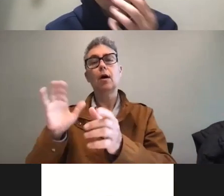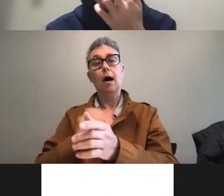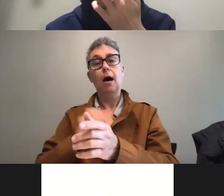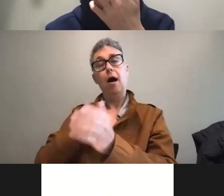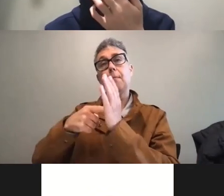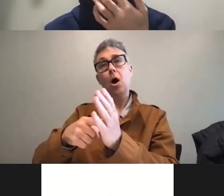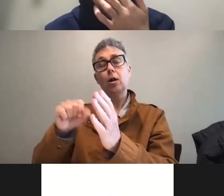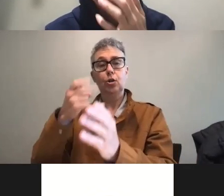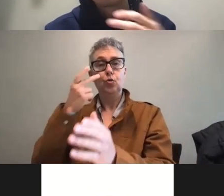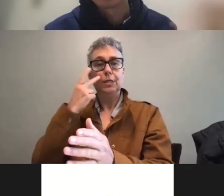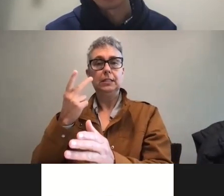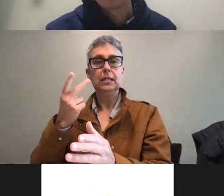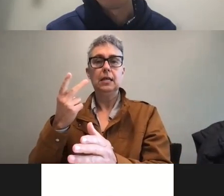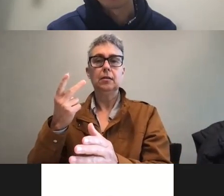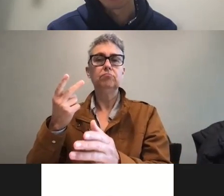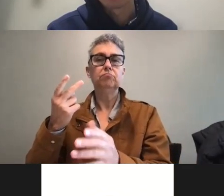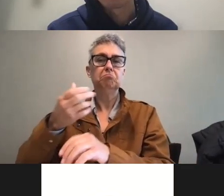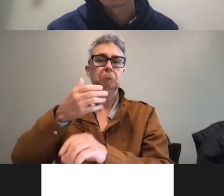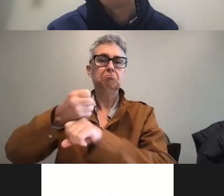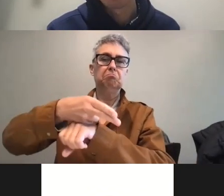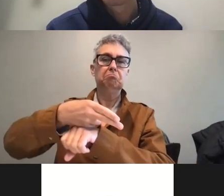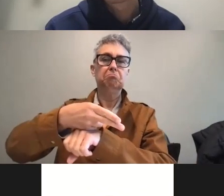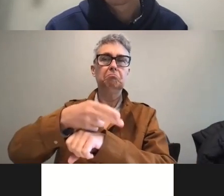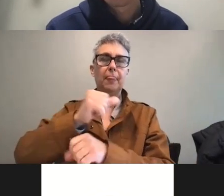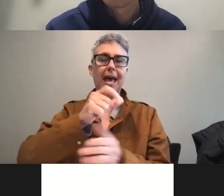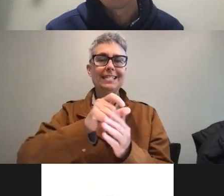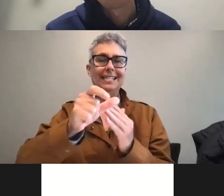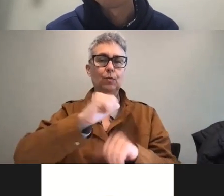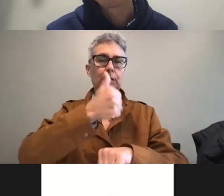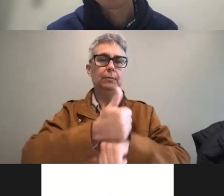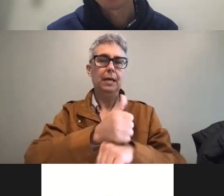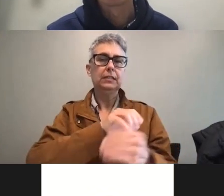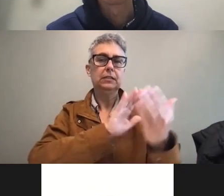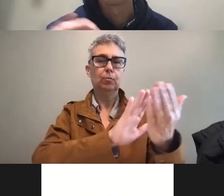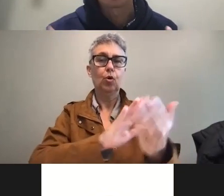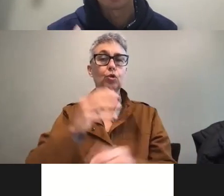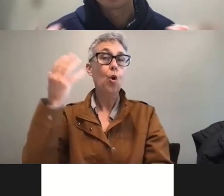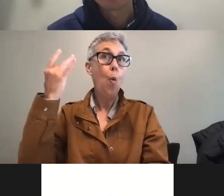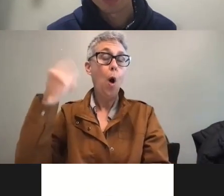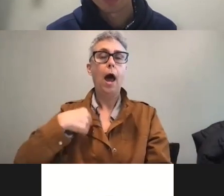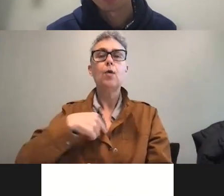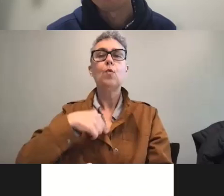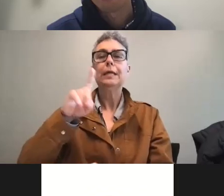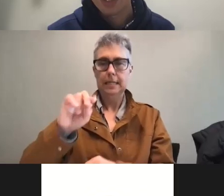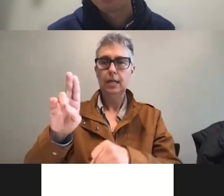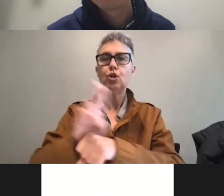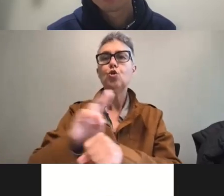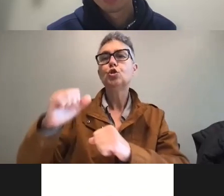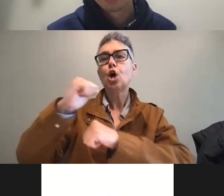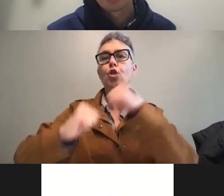model outperforms the sequence-based approach because we utilize the structure on the